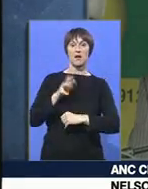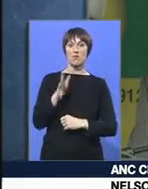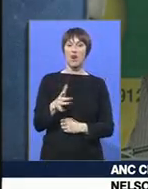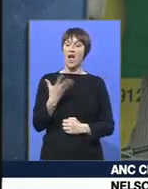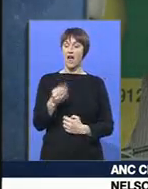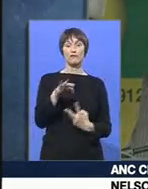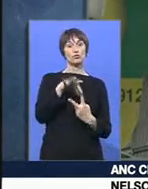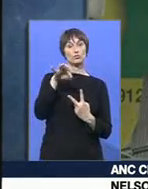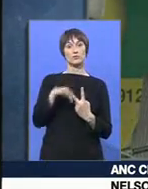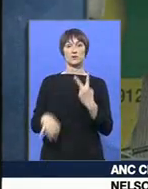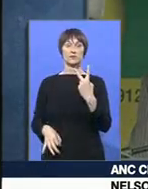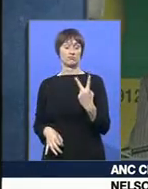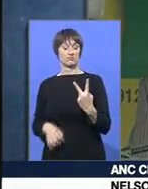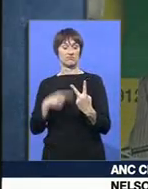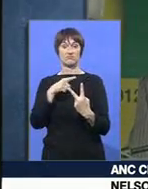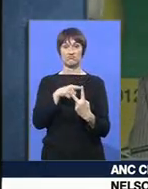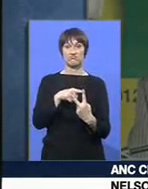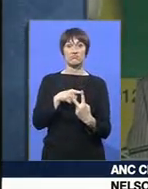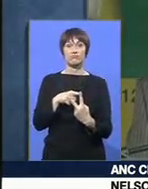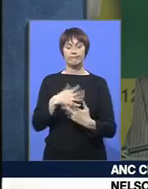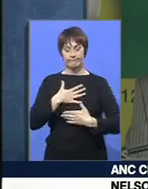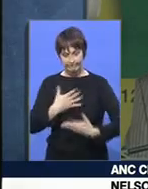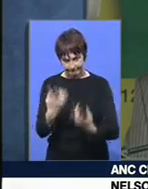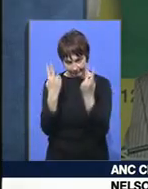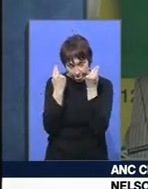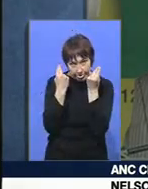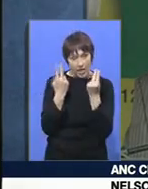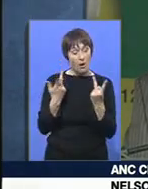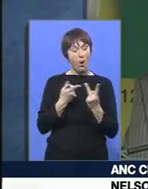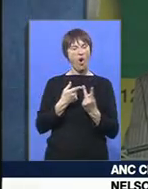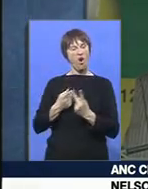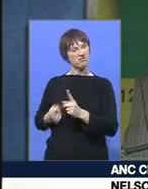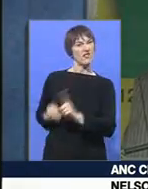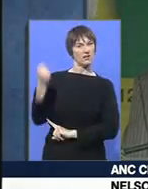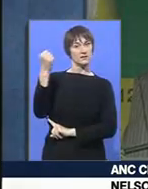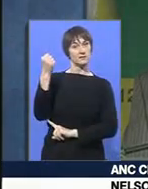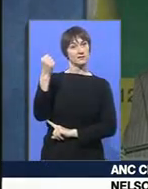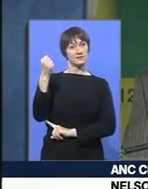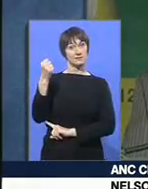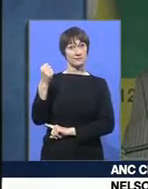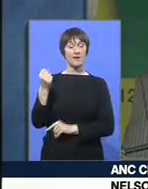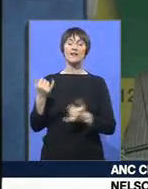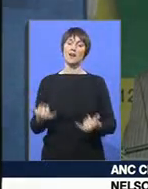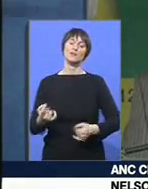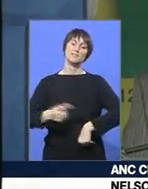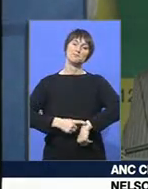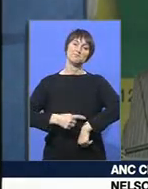choices, submit or fight. That time has